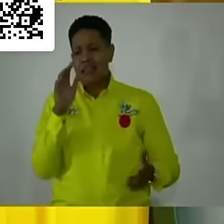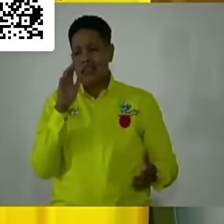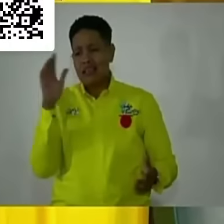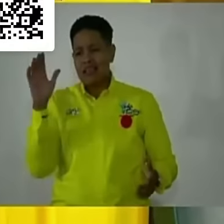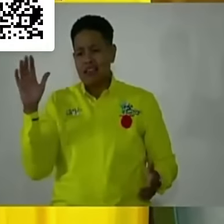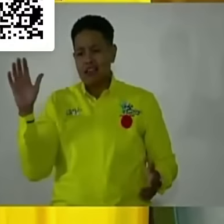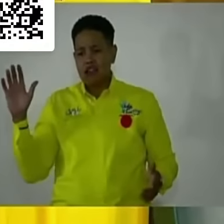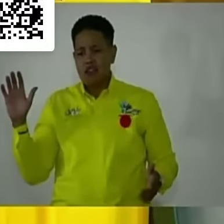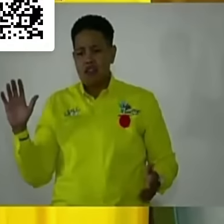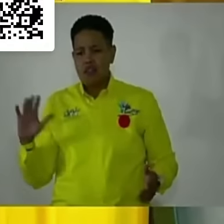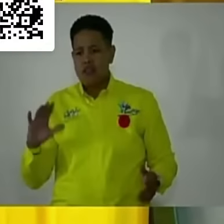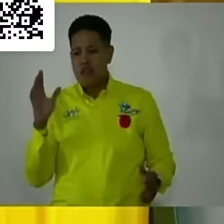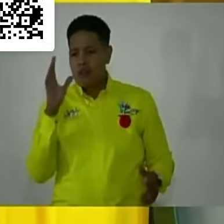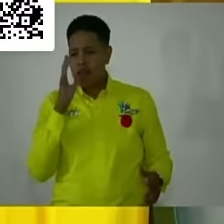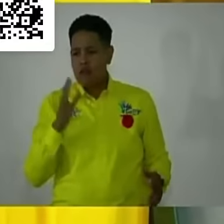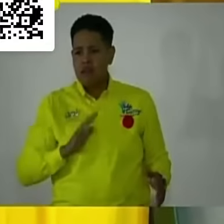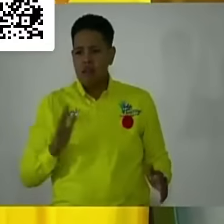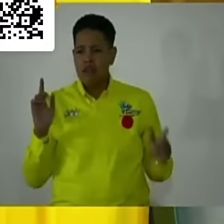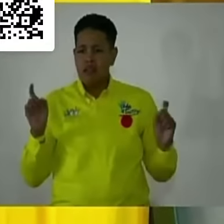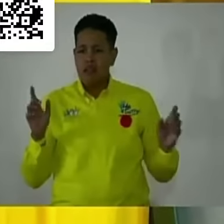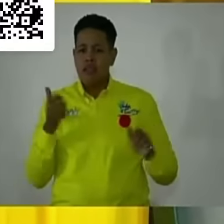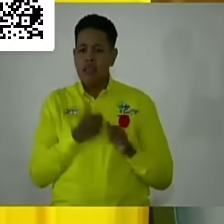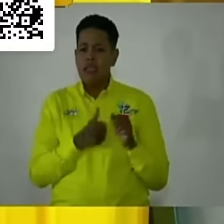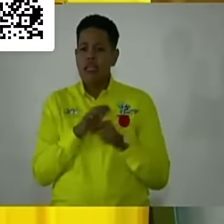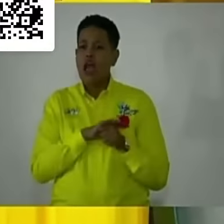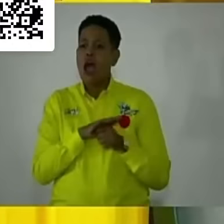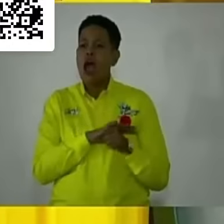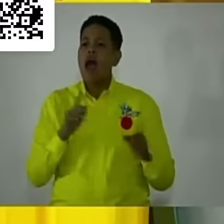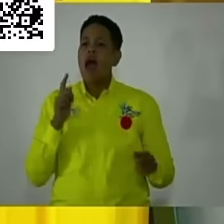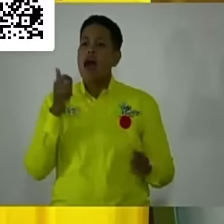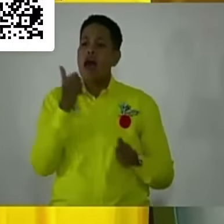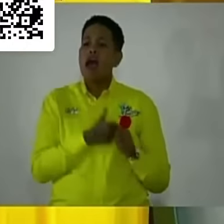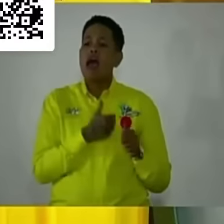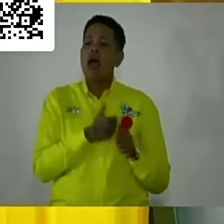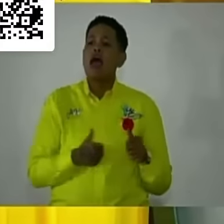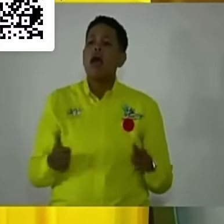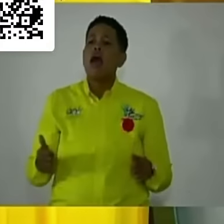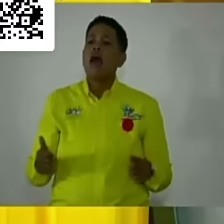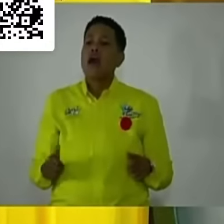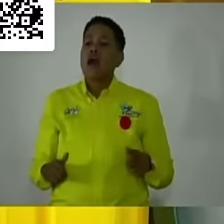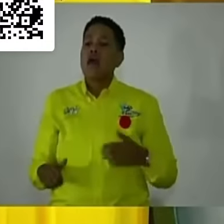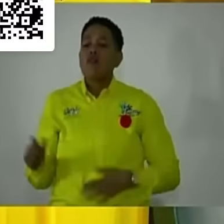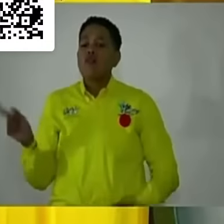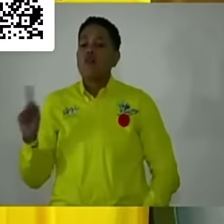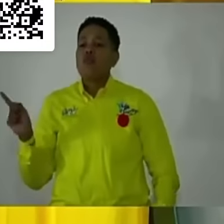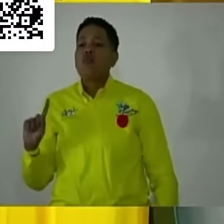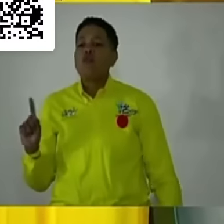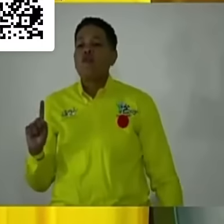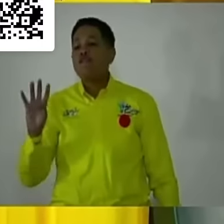evidence to each constituency, to each bauxite affected constituency.